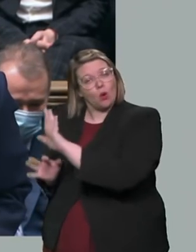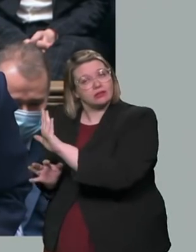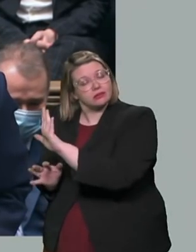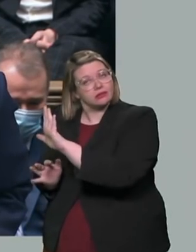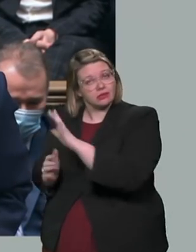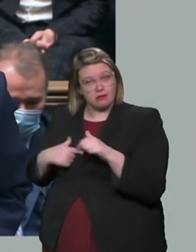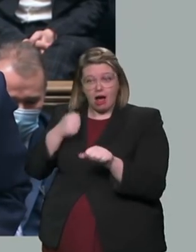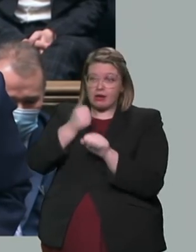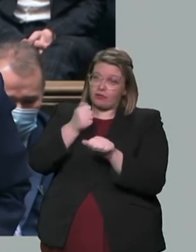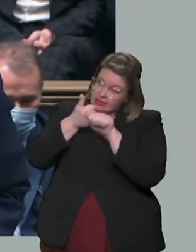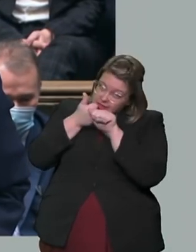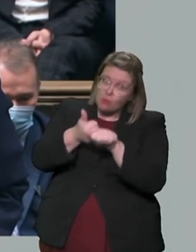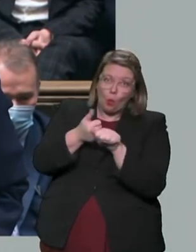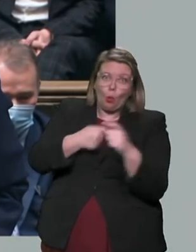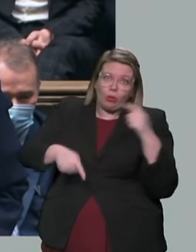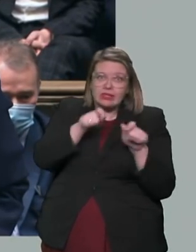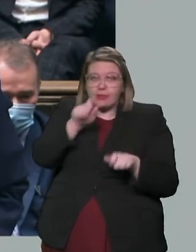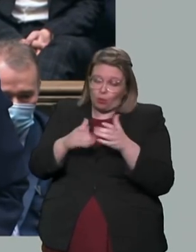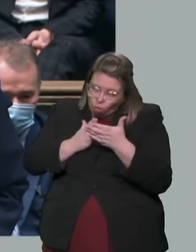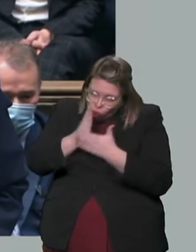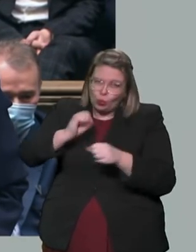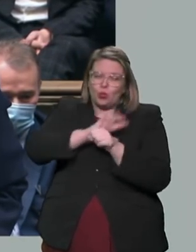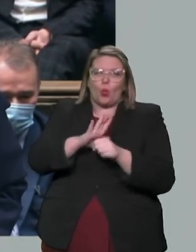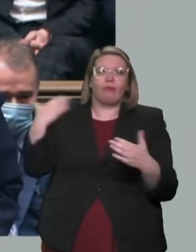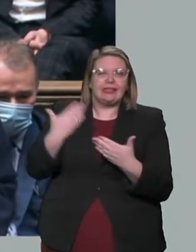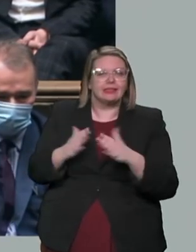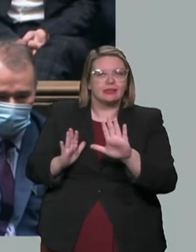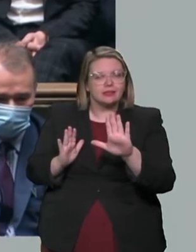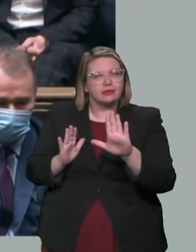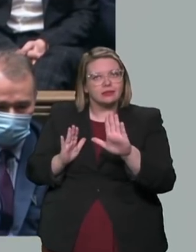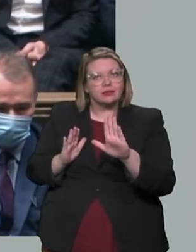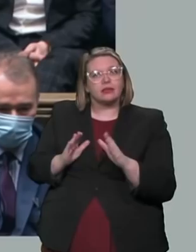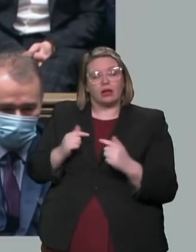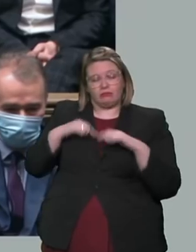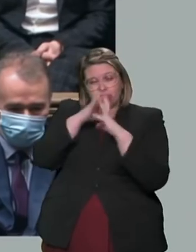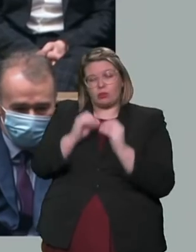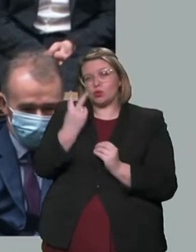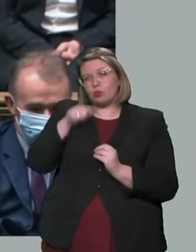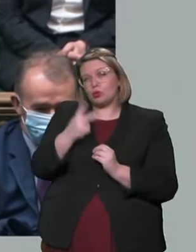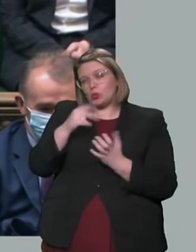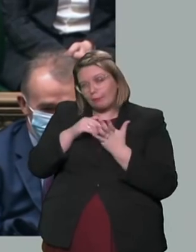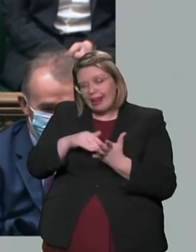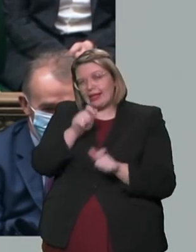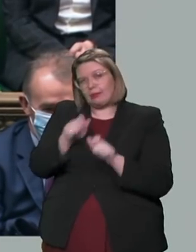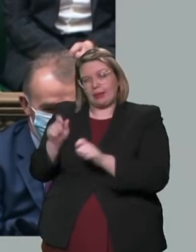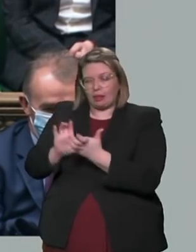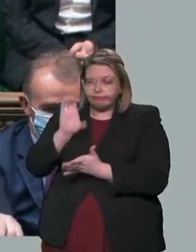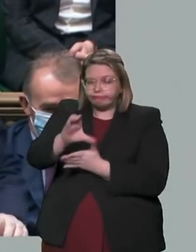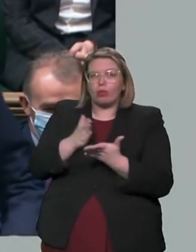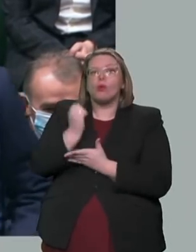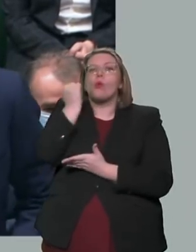is supporting people throughout the pandemic. 2.2 million people supported with the Warm